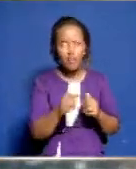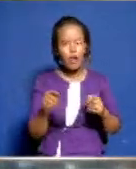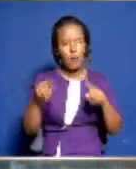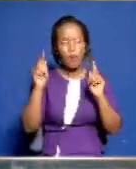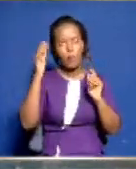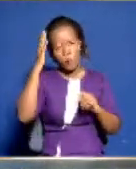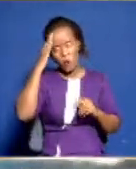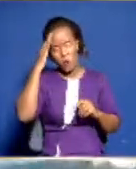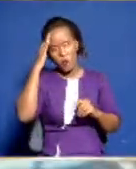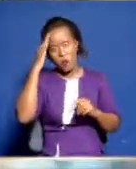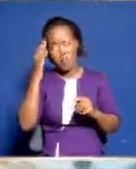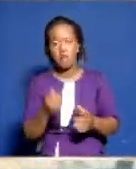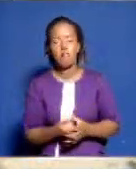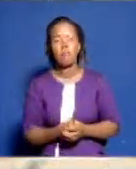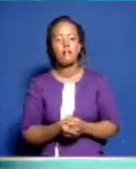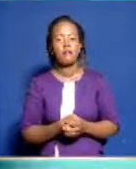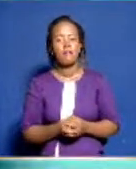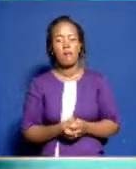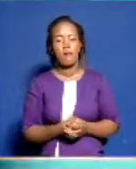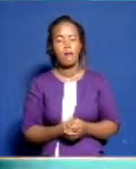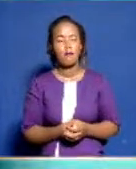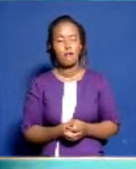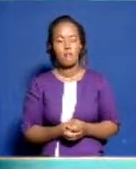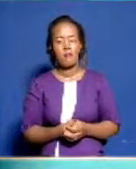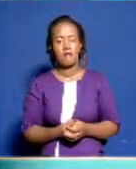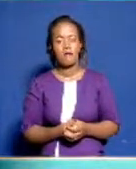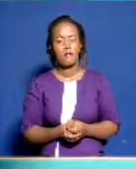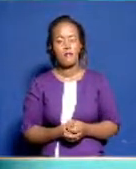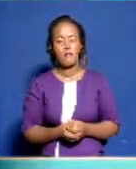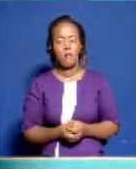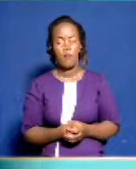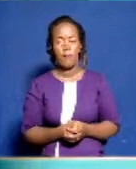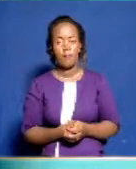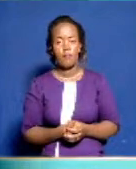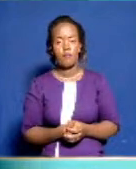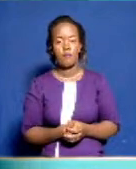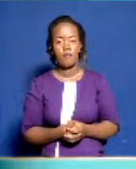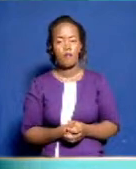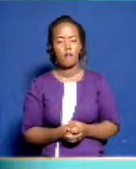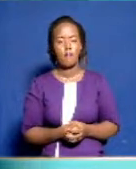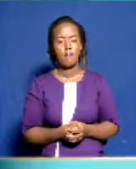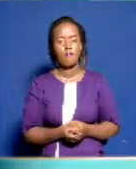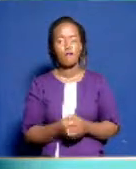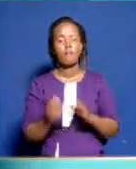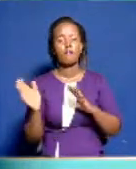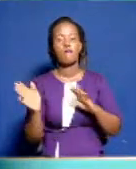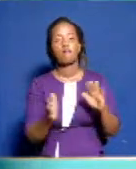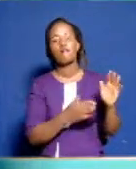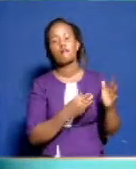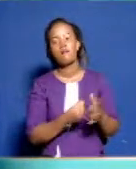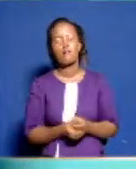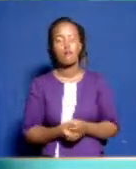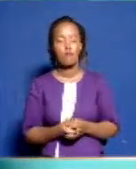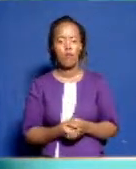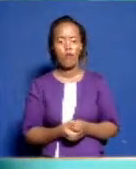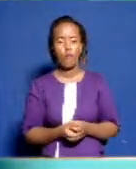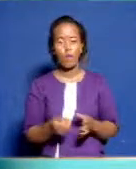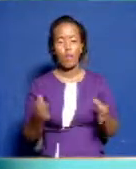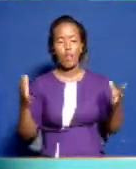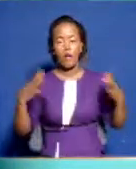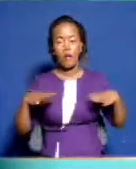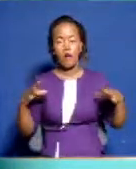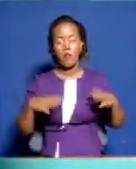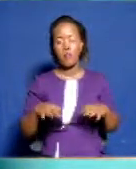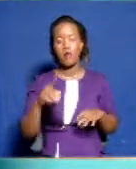Reporting for Channel 1 News from Kisumu County, I'm Wycliffe Okech. Leaders at the Olomboma Culture Village